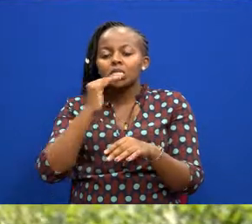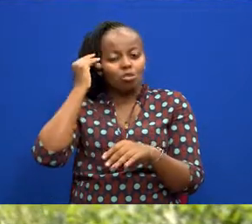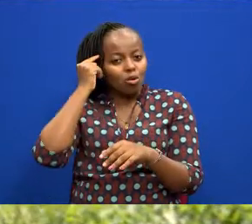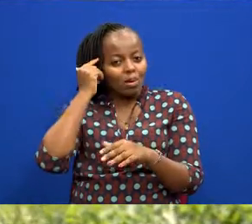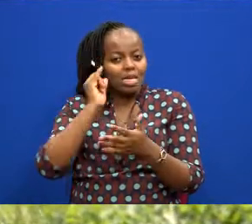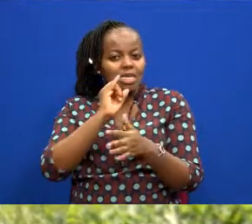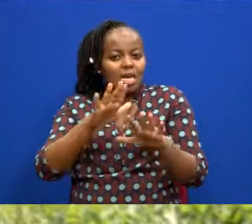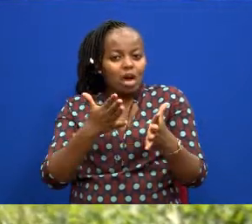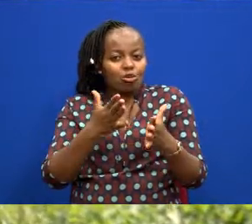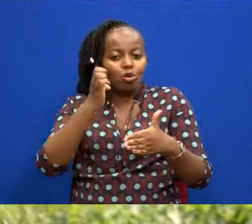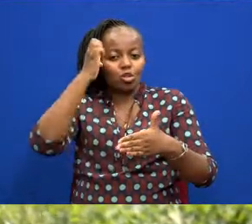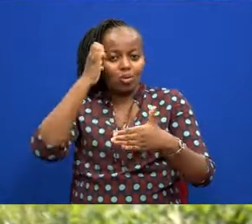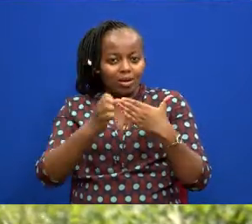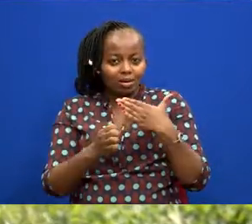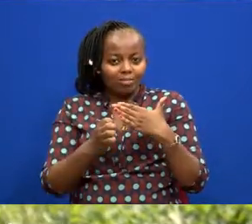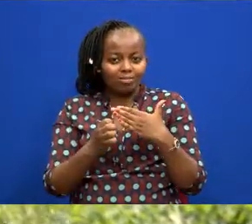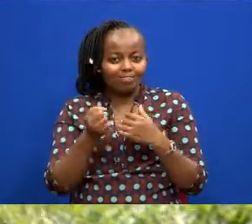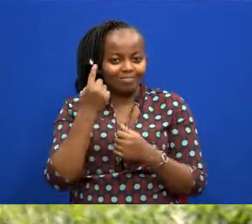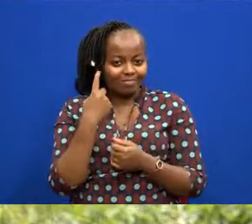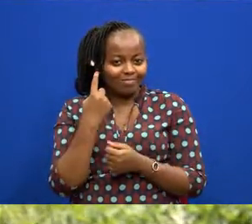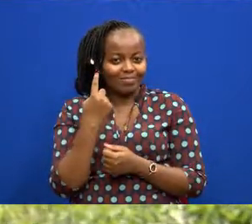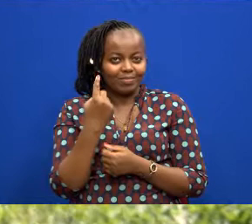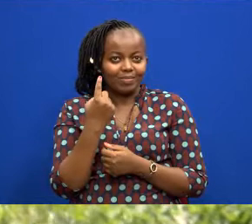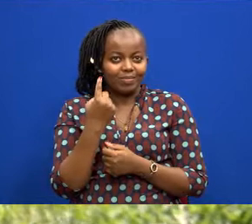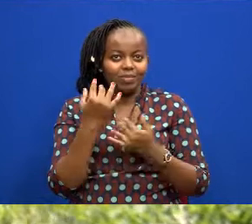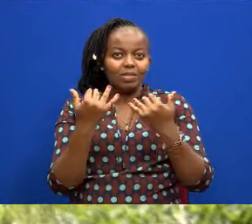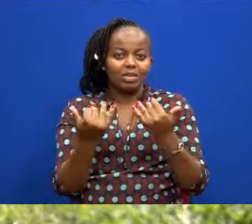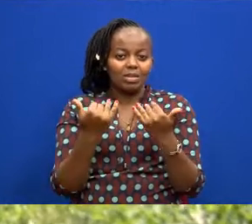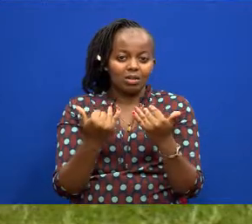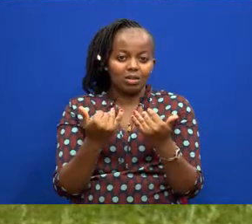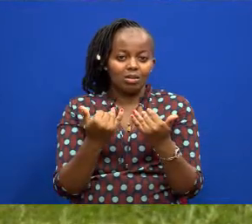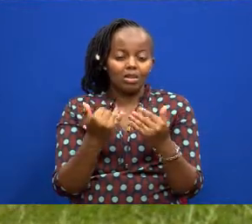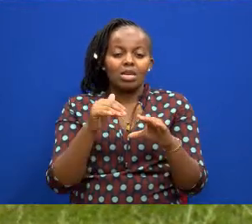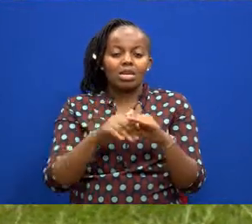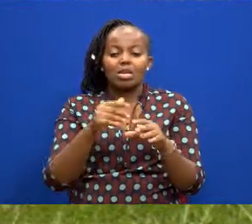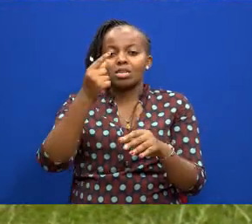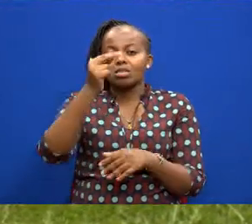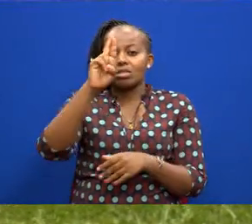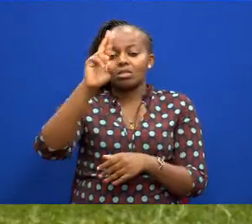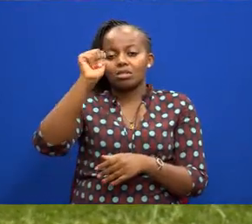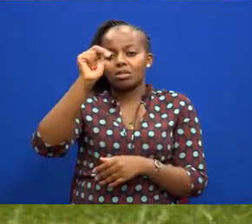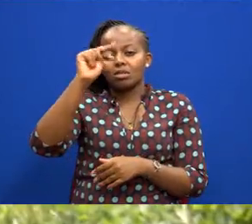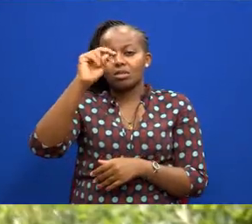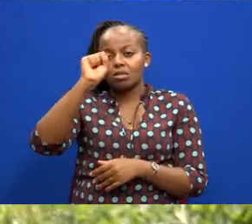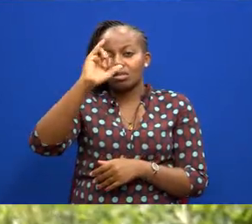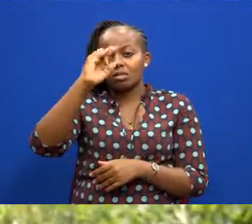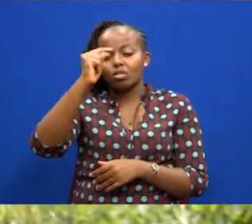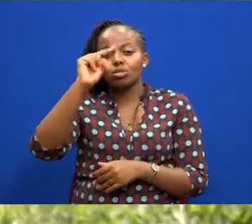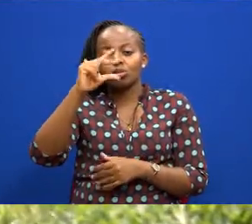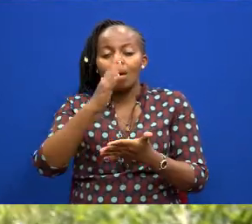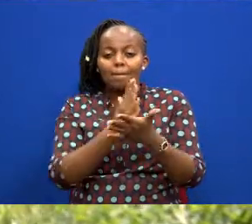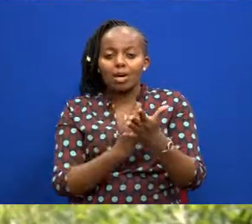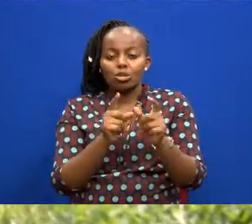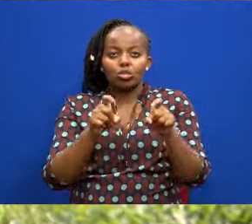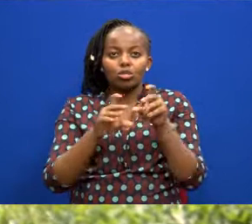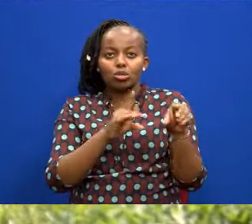make or finish. Okay? Now, in the transition phase, what you need to